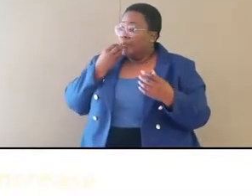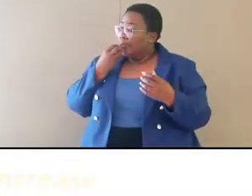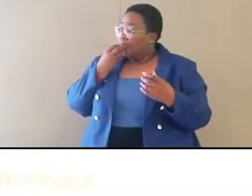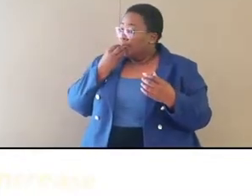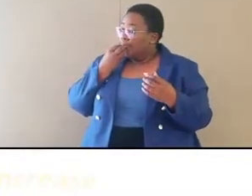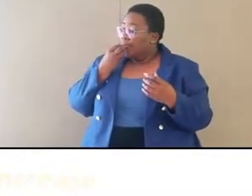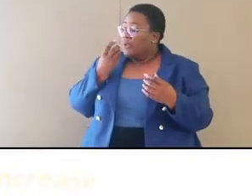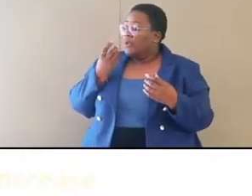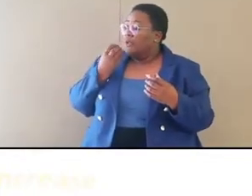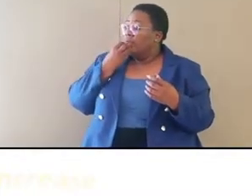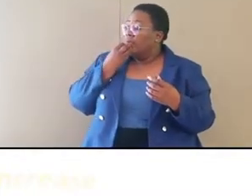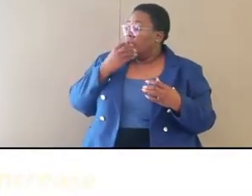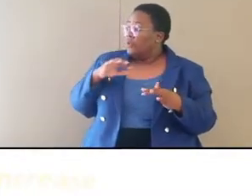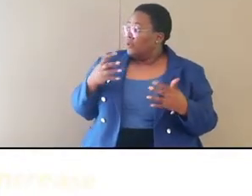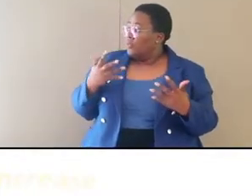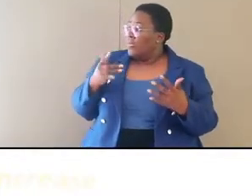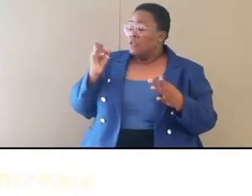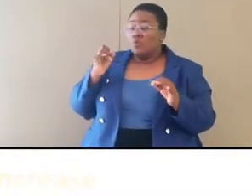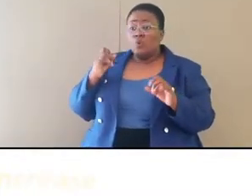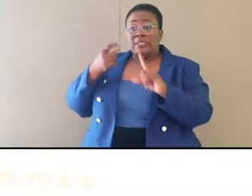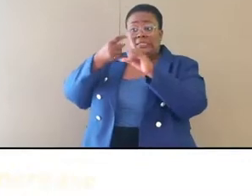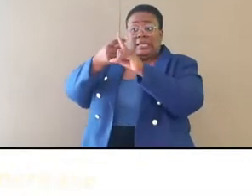incredibly well targeted generally.